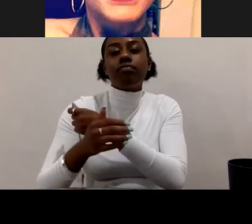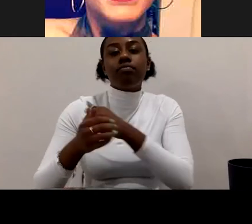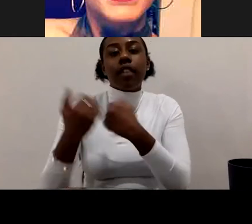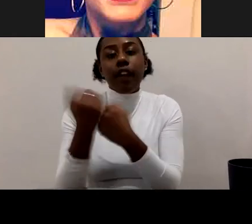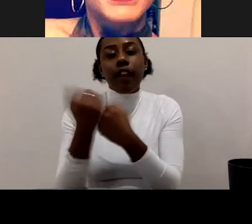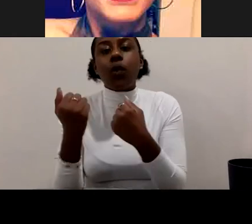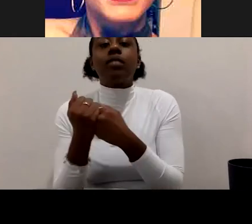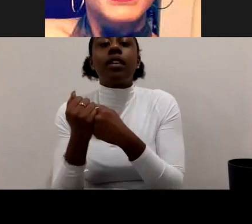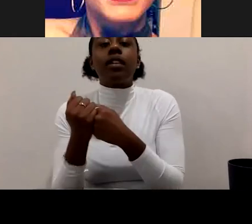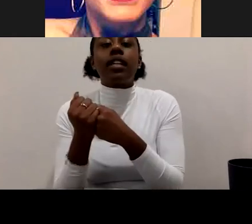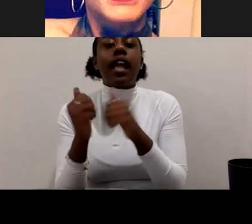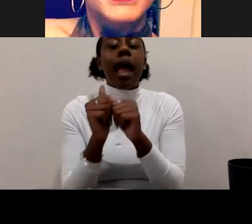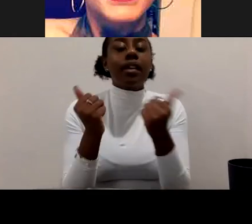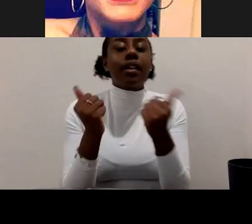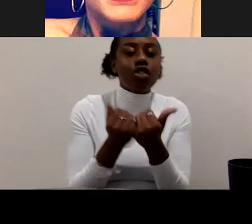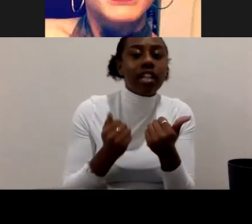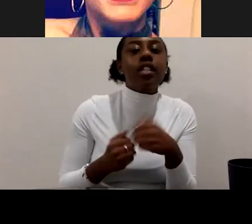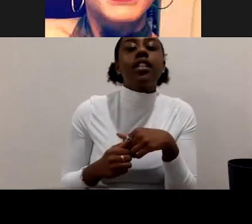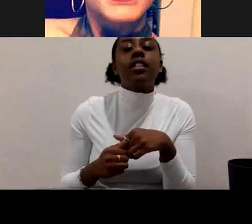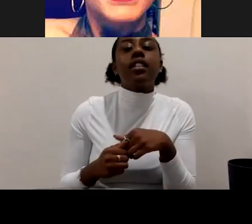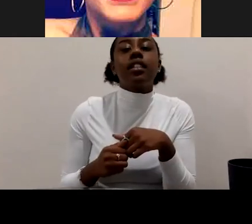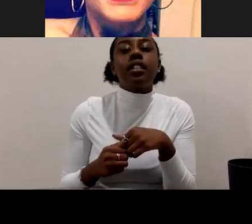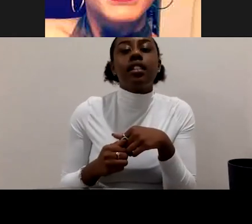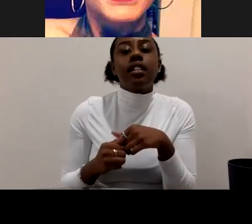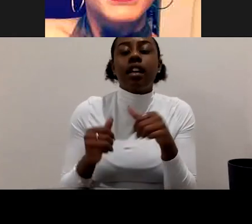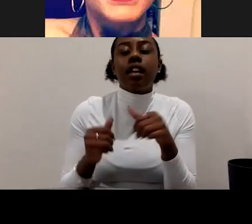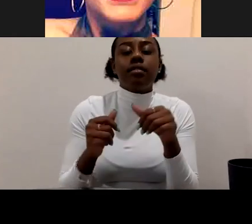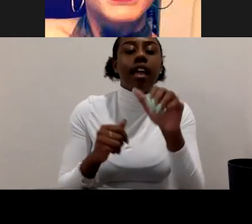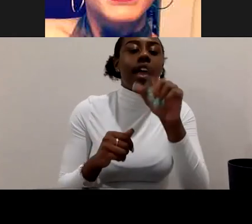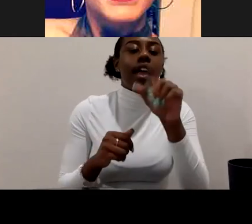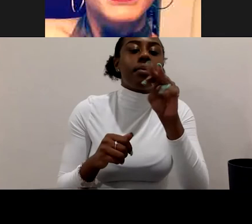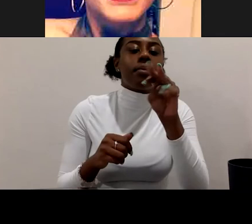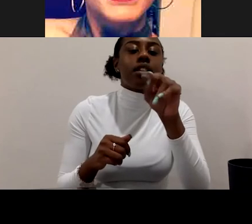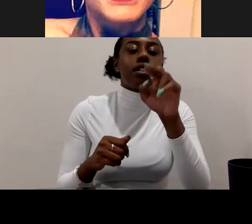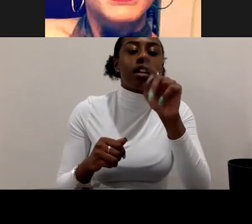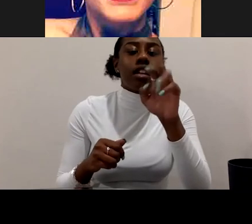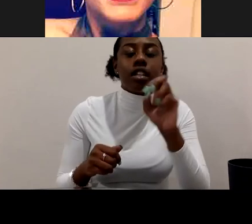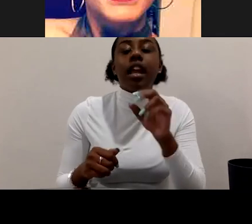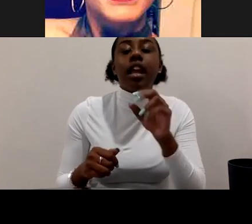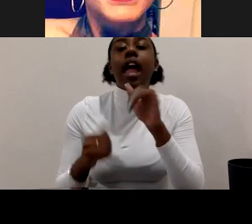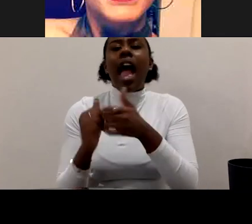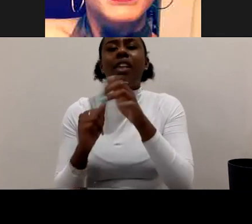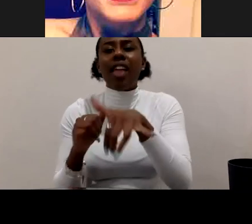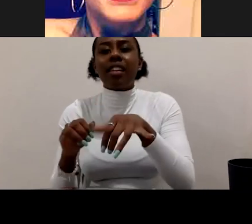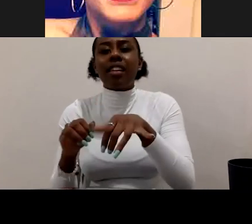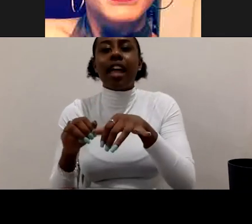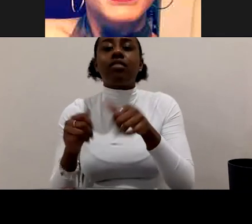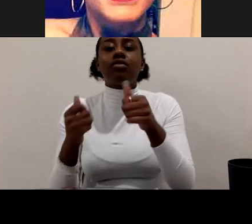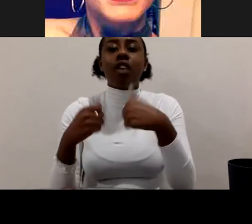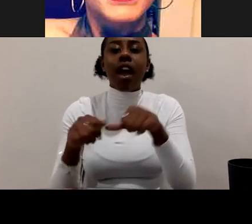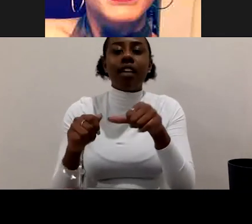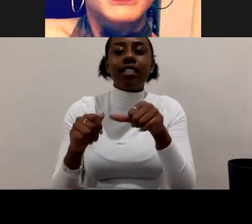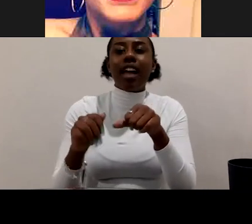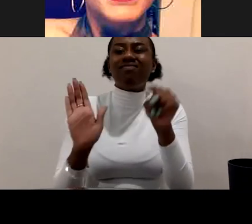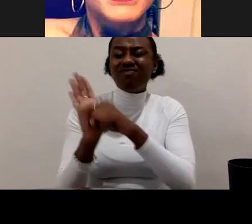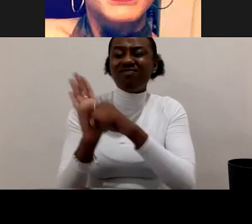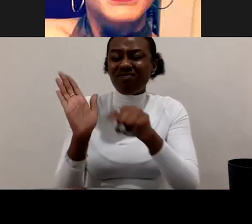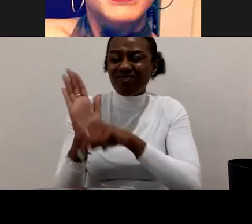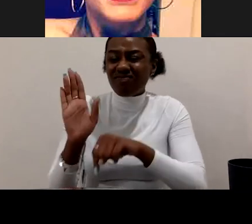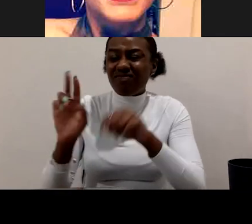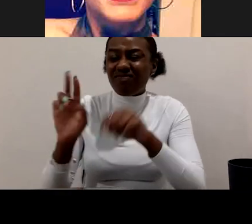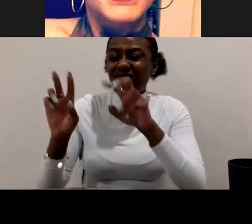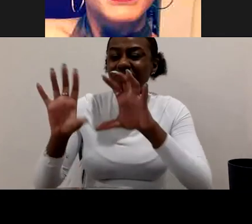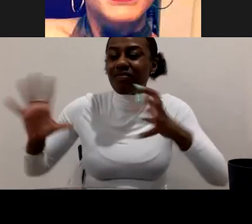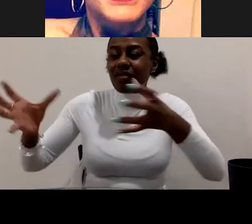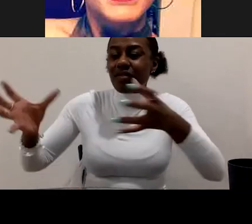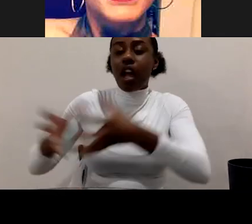goals that were referred to and mentioned earlier, of how it criminalizes and disrupts Black communities and our leaders. And I